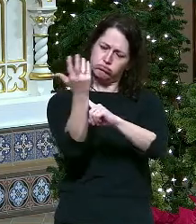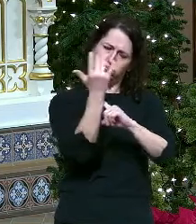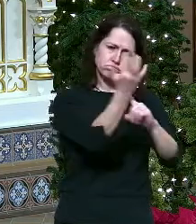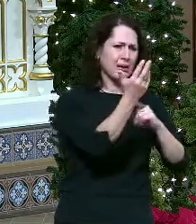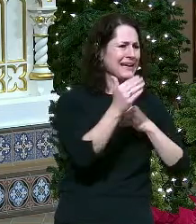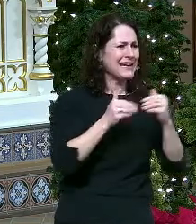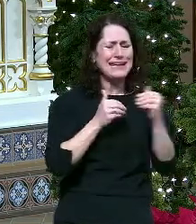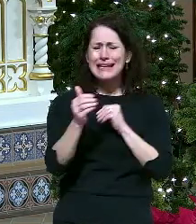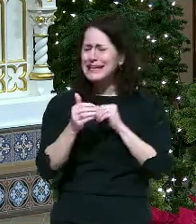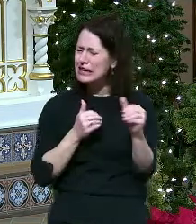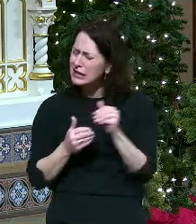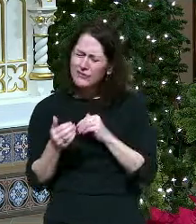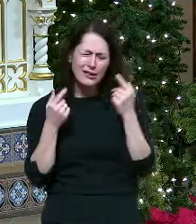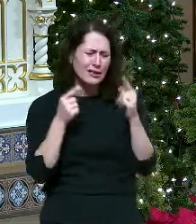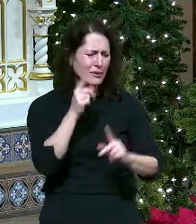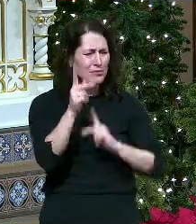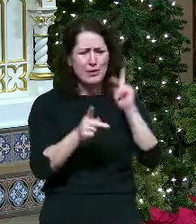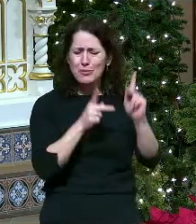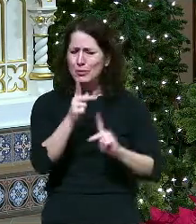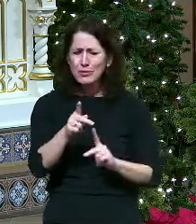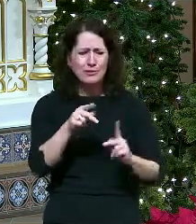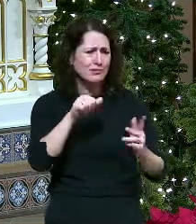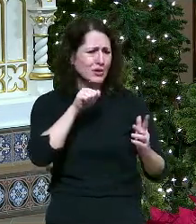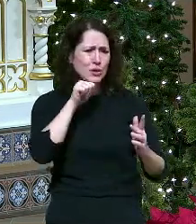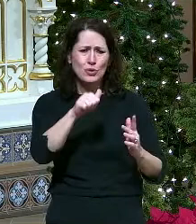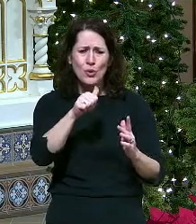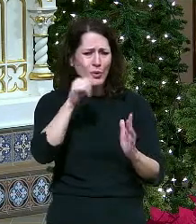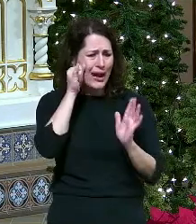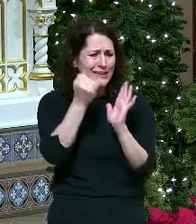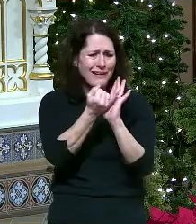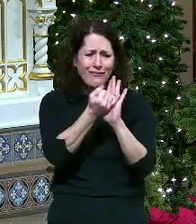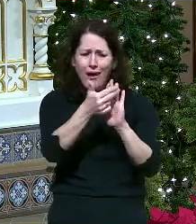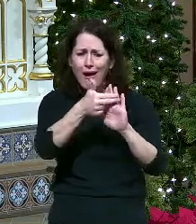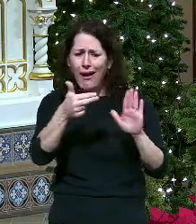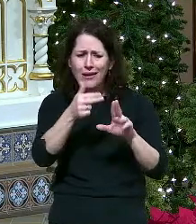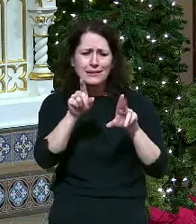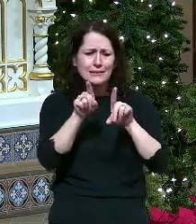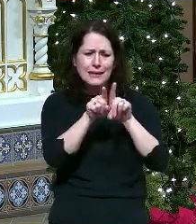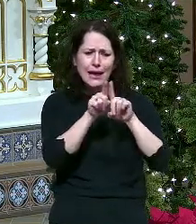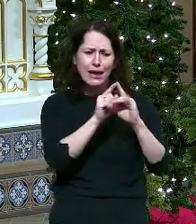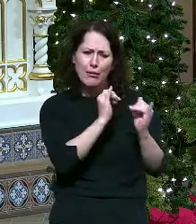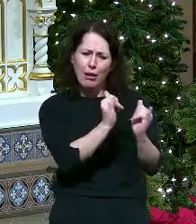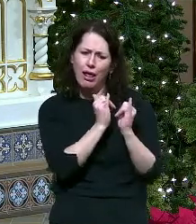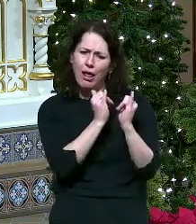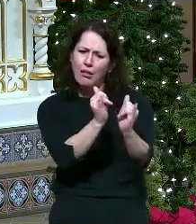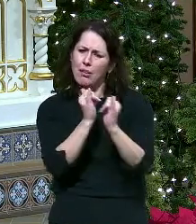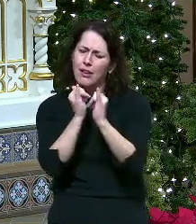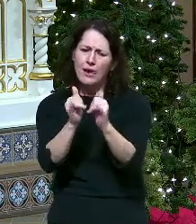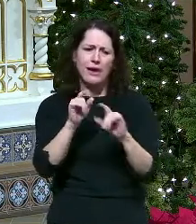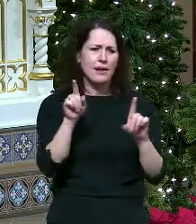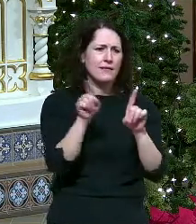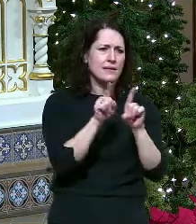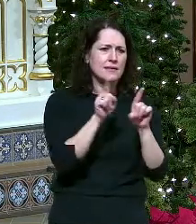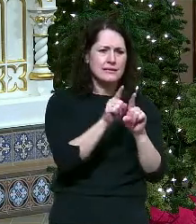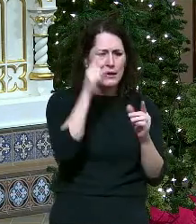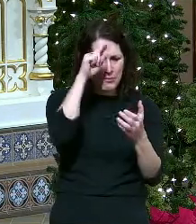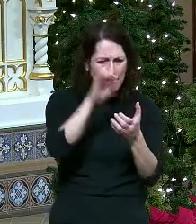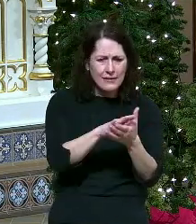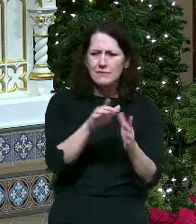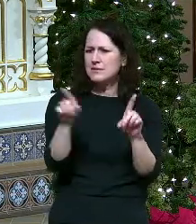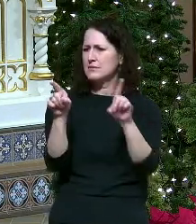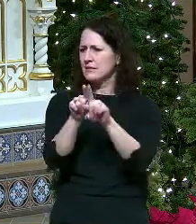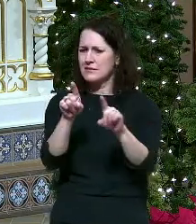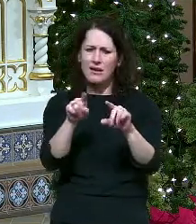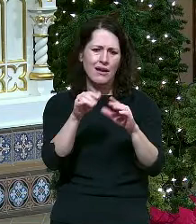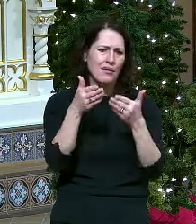even with those that don't identify the same way, the same ways that we do.